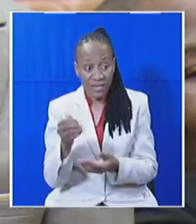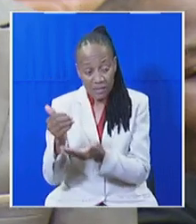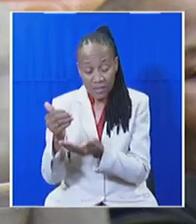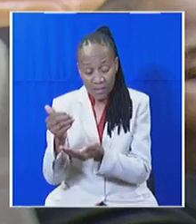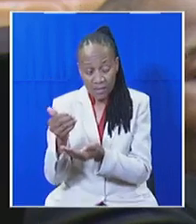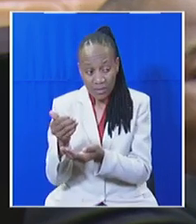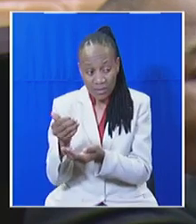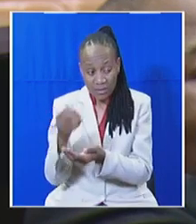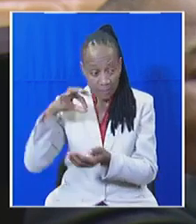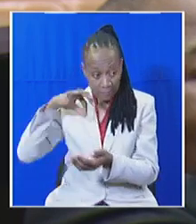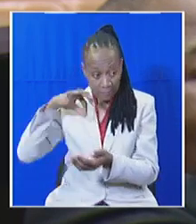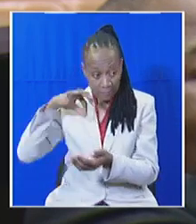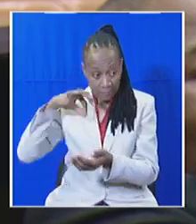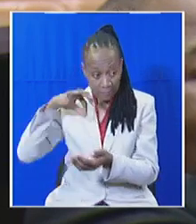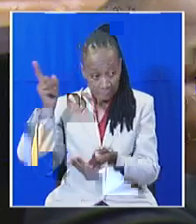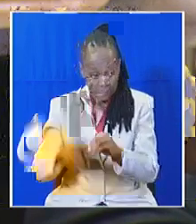Mr.